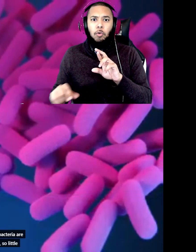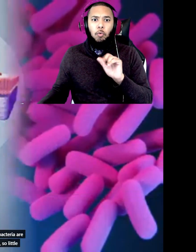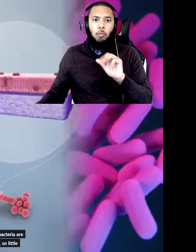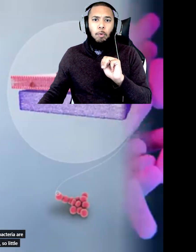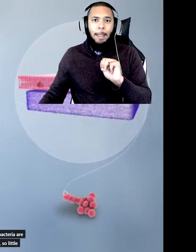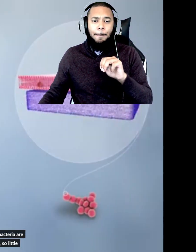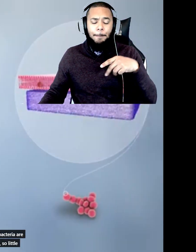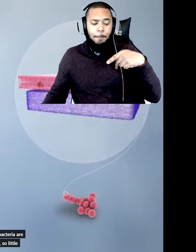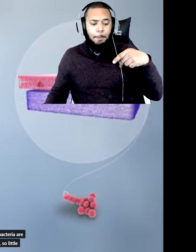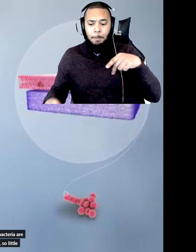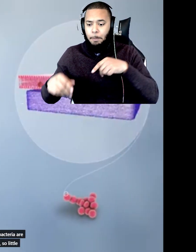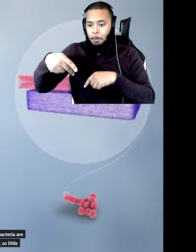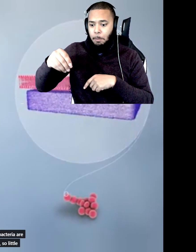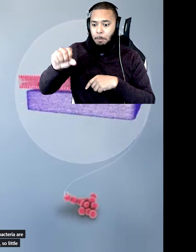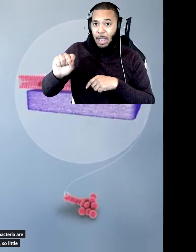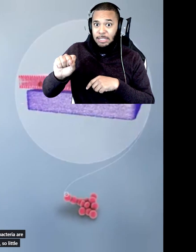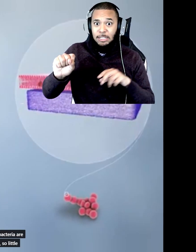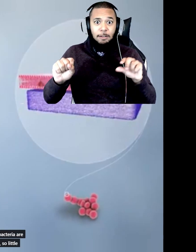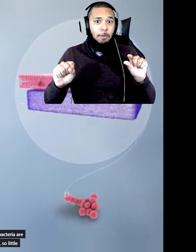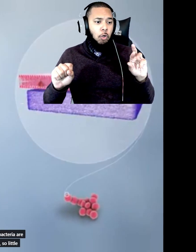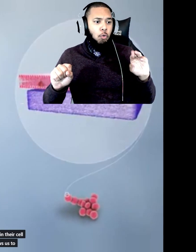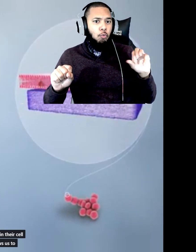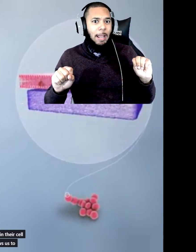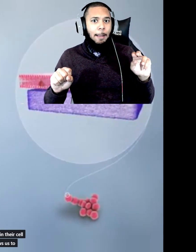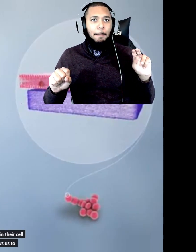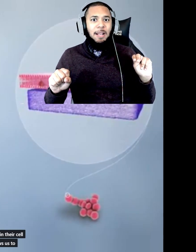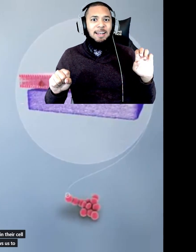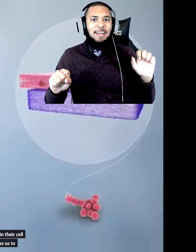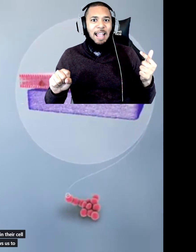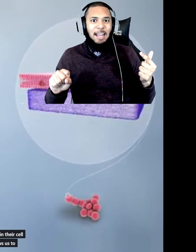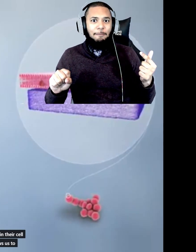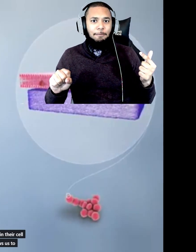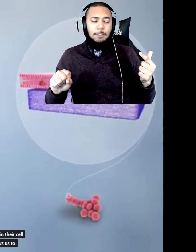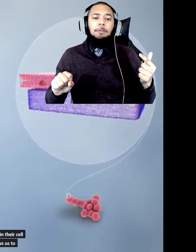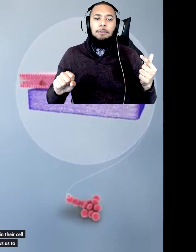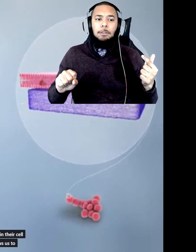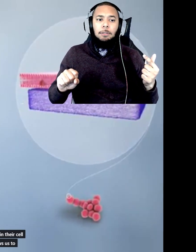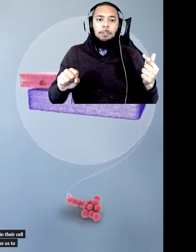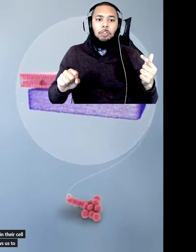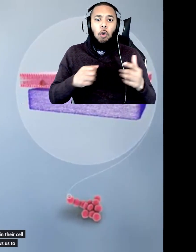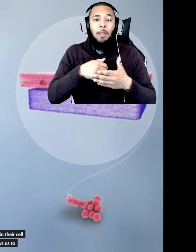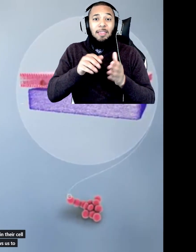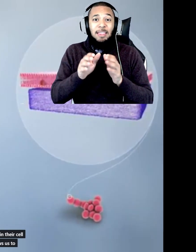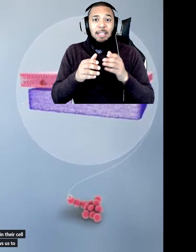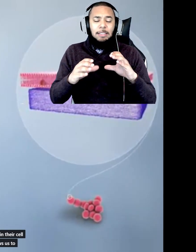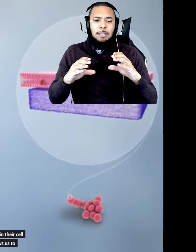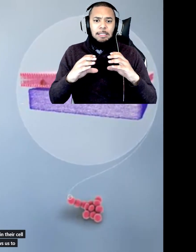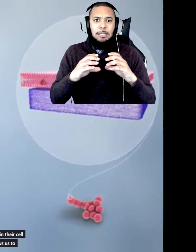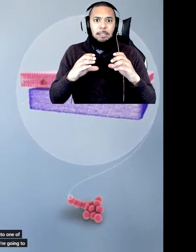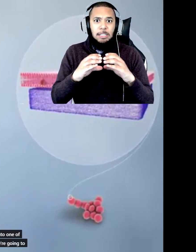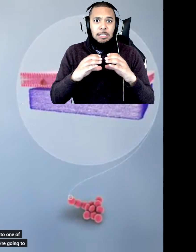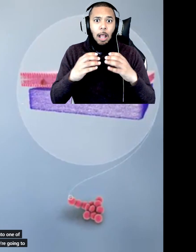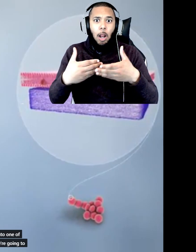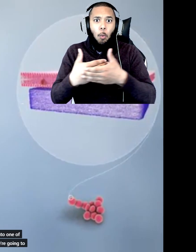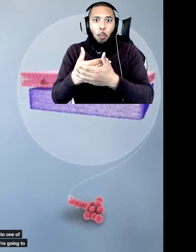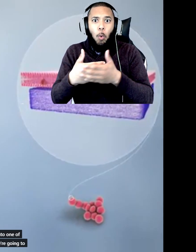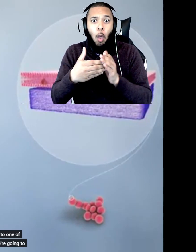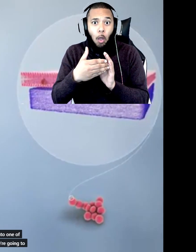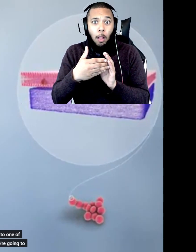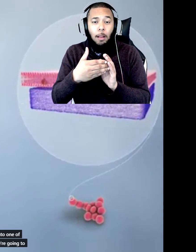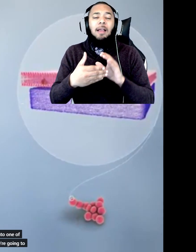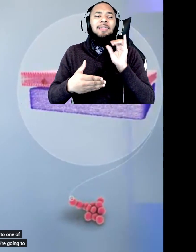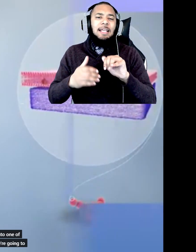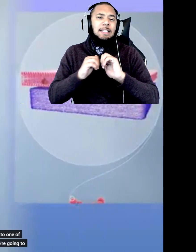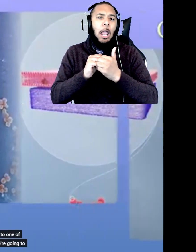based on their cell walls. So a little bit different structure within their cell walls, and so that allows us to separate most